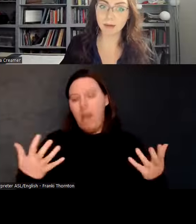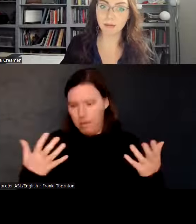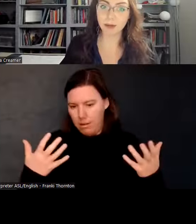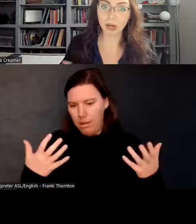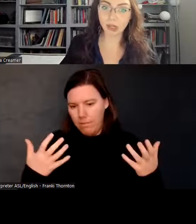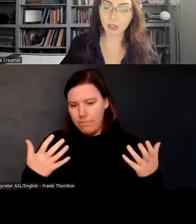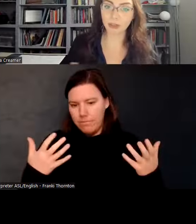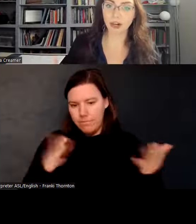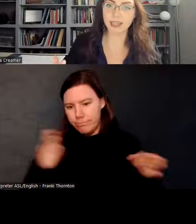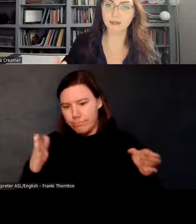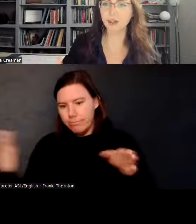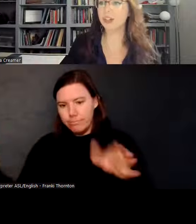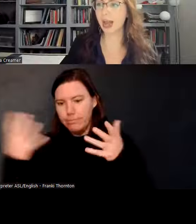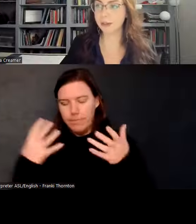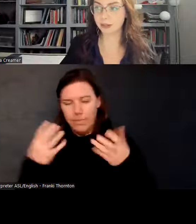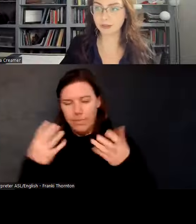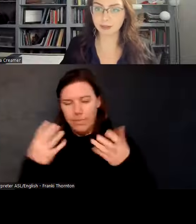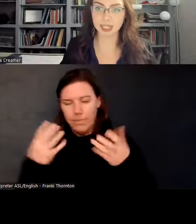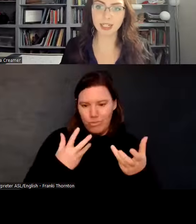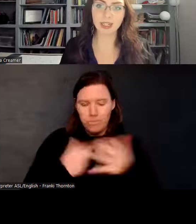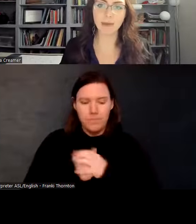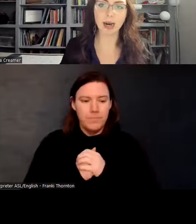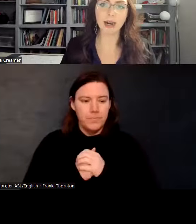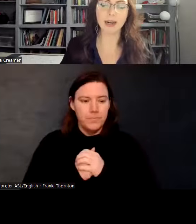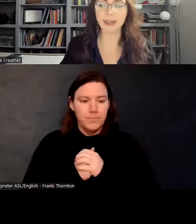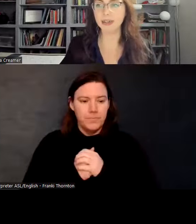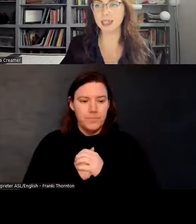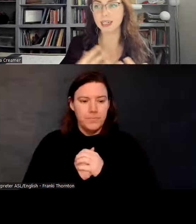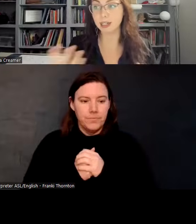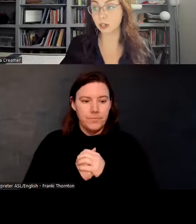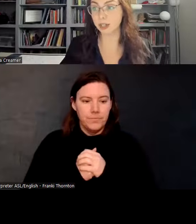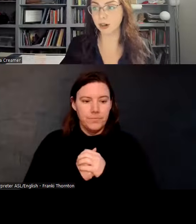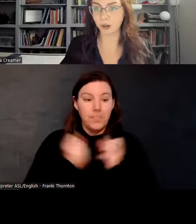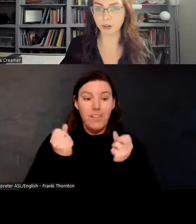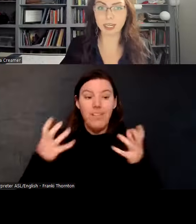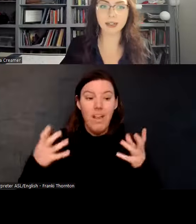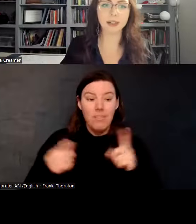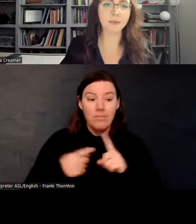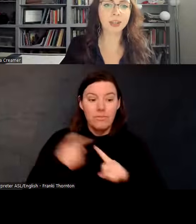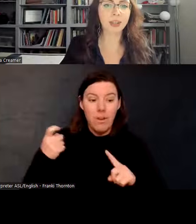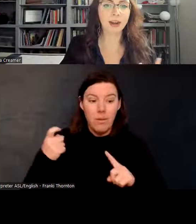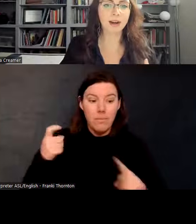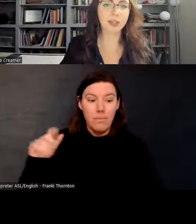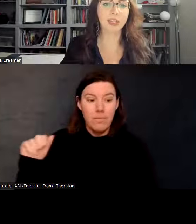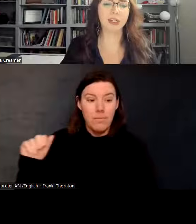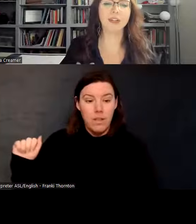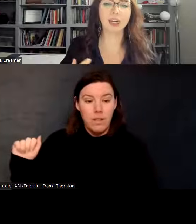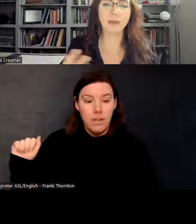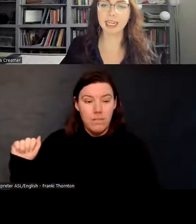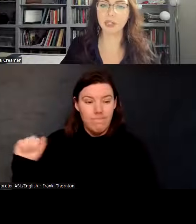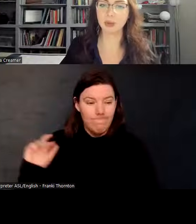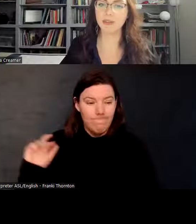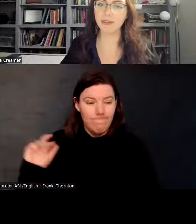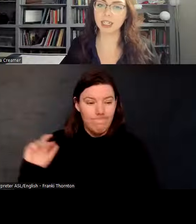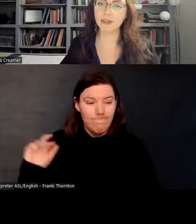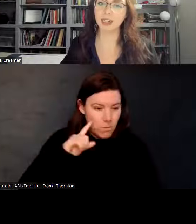burials come from Ashur, which as the first capital of the Assyrian Empire and its continuing cultural center, really serves as our